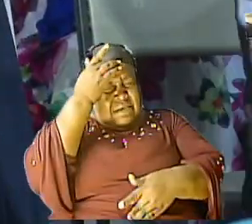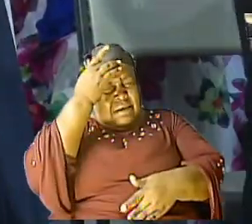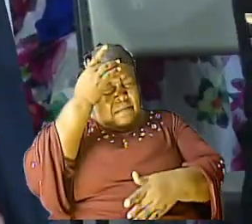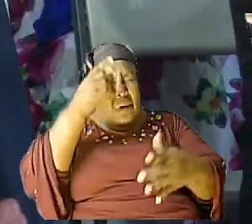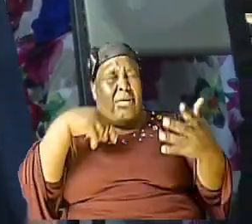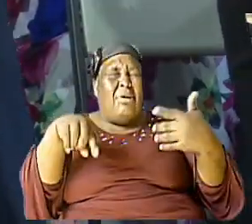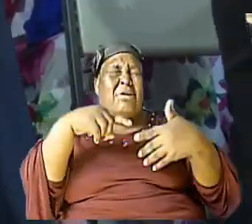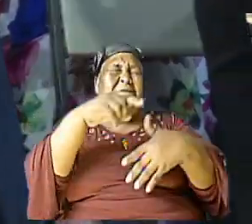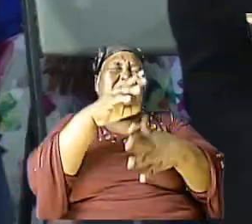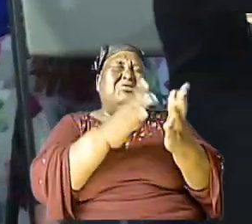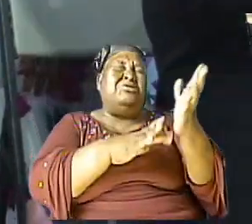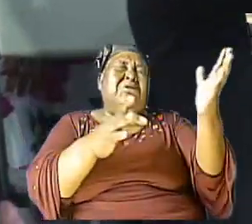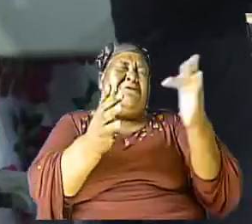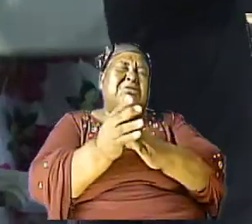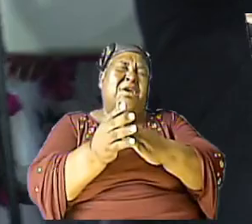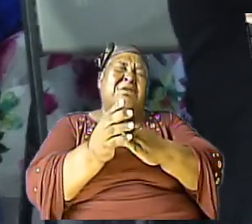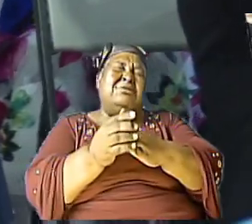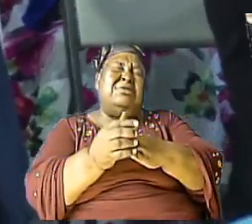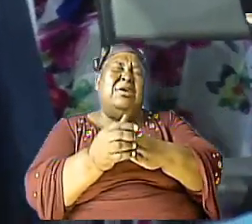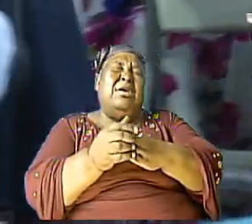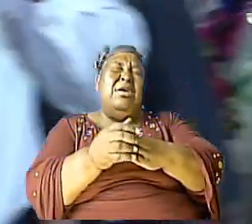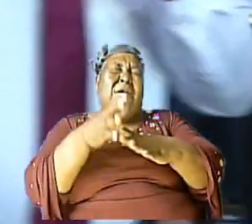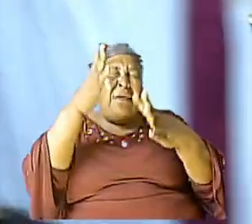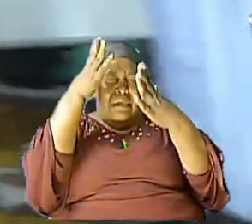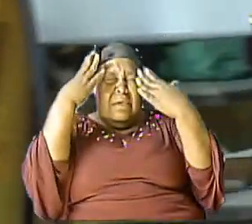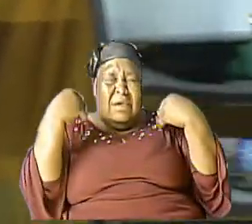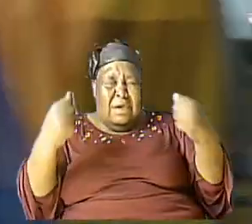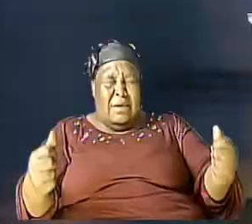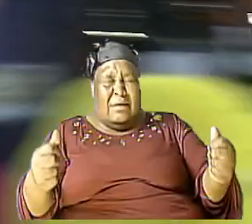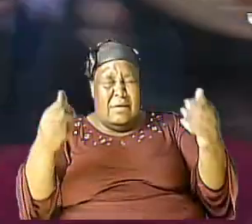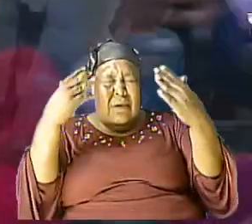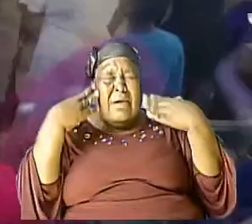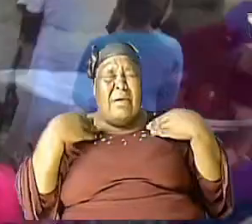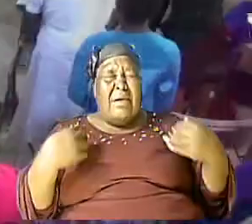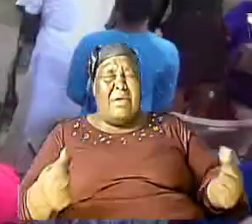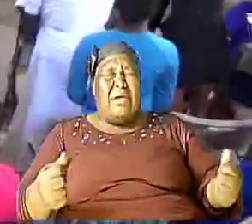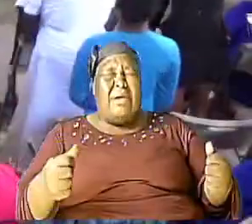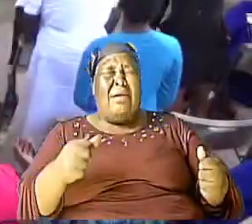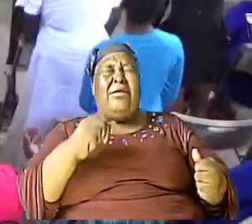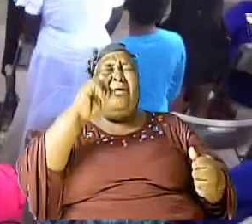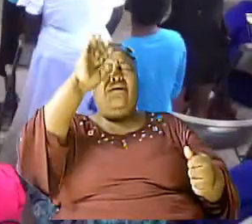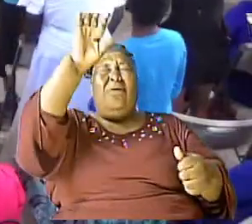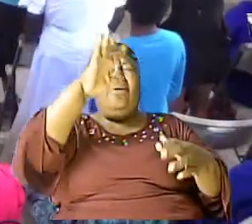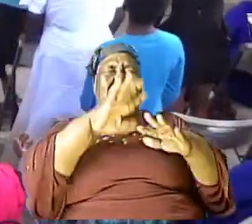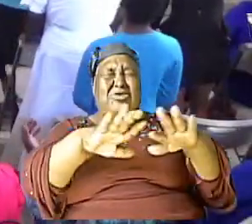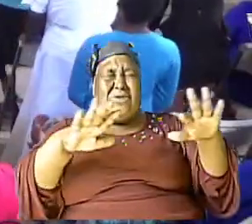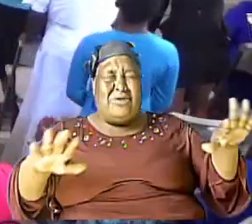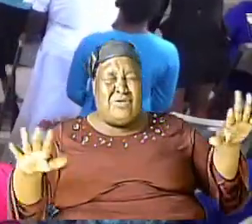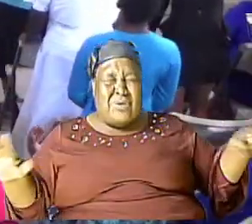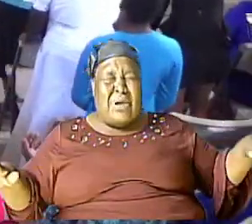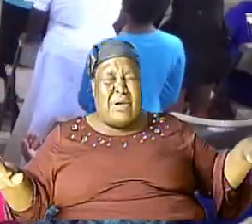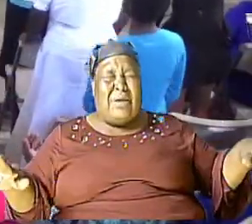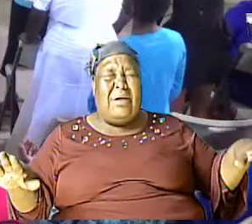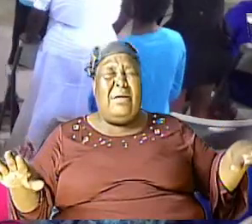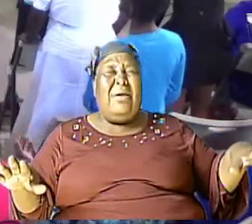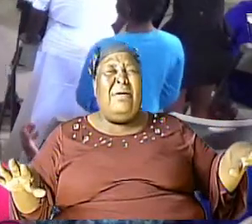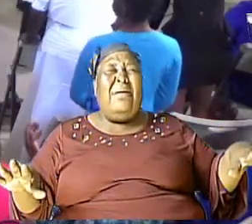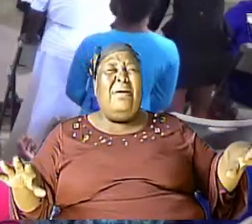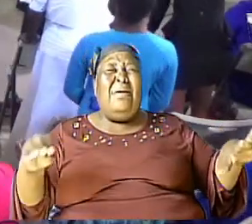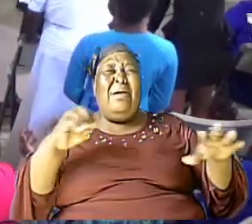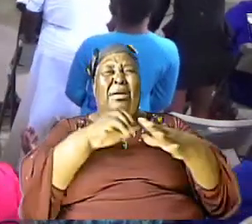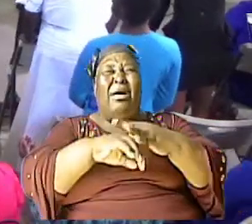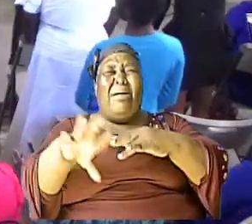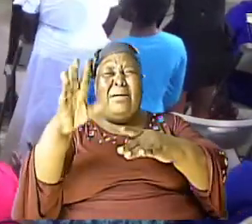make this arrangement and to have this place for the glory of God, for the lifting up of the name